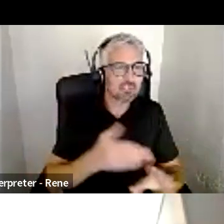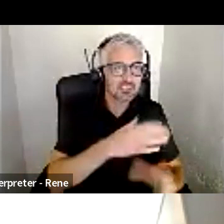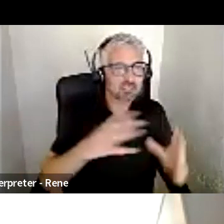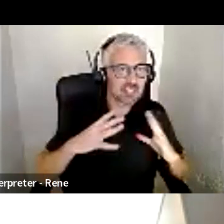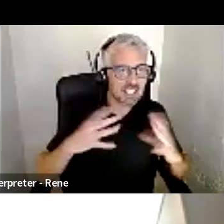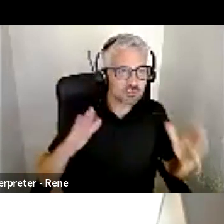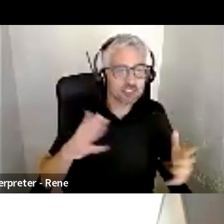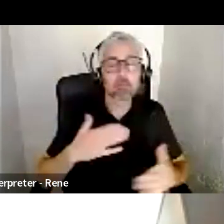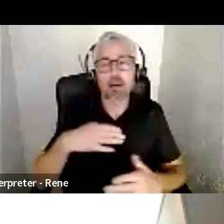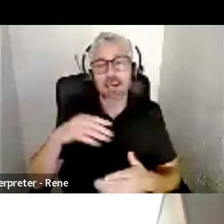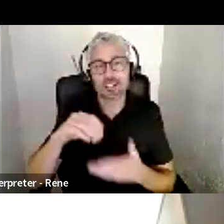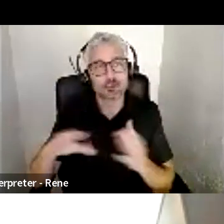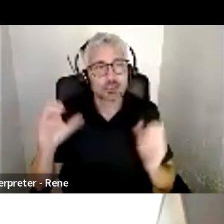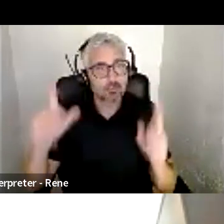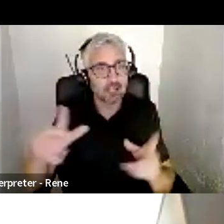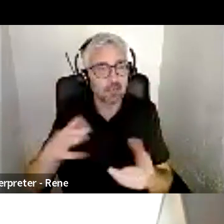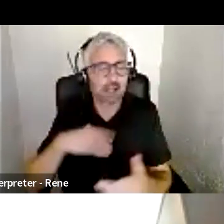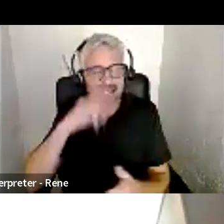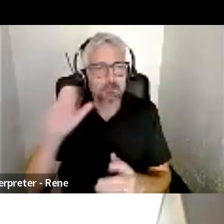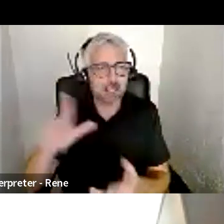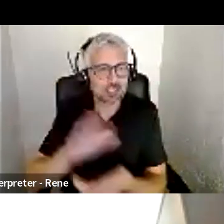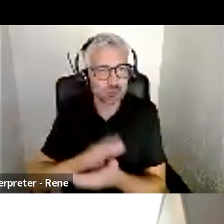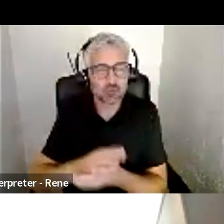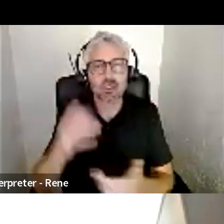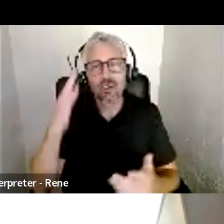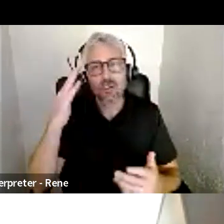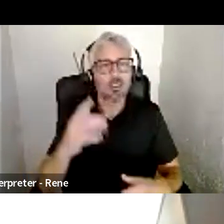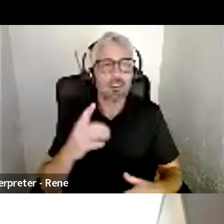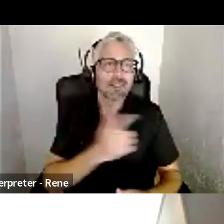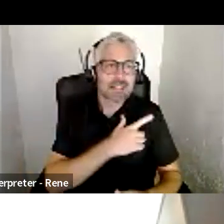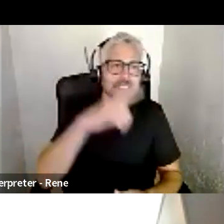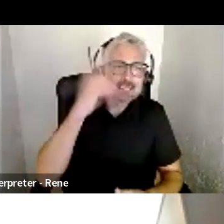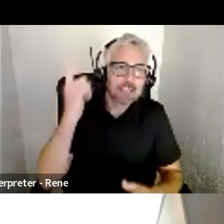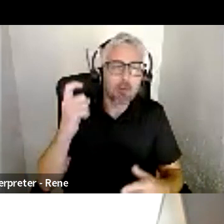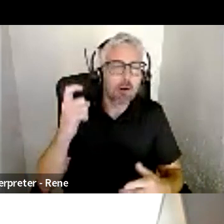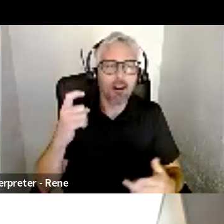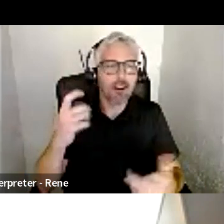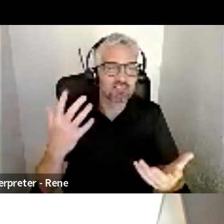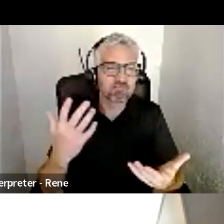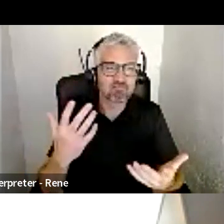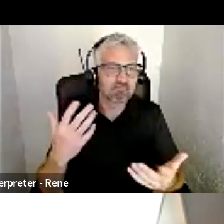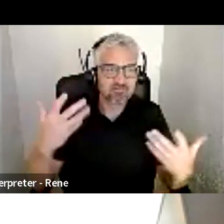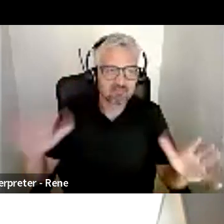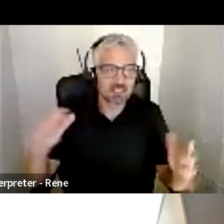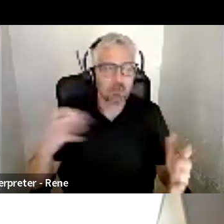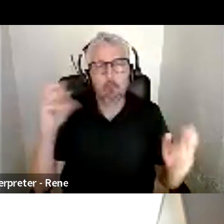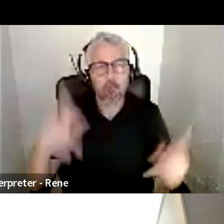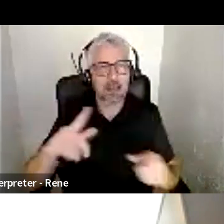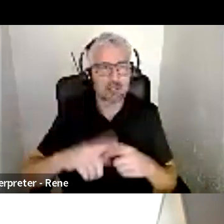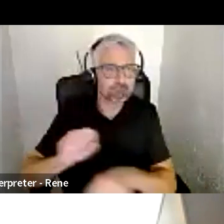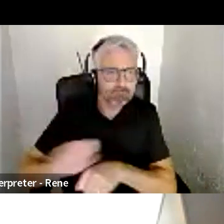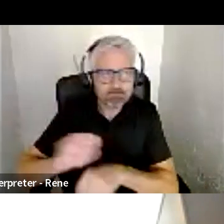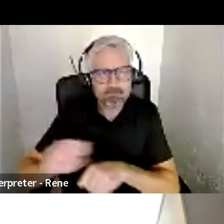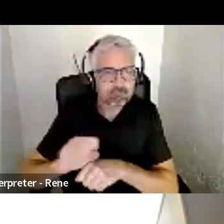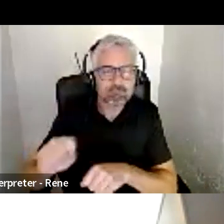week. The lazy days of great weather are going to conclude soon, and we're going to kick back into high gear. I think that very